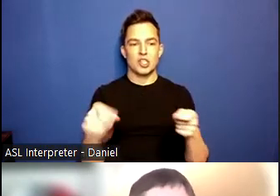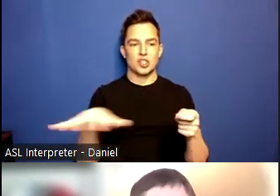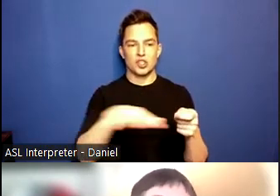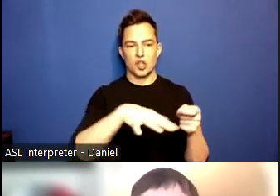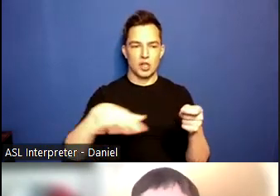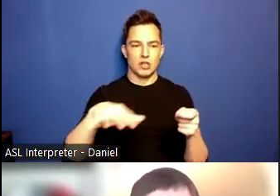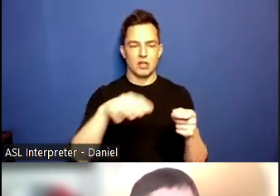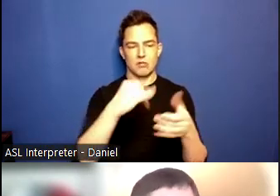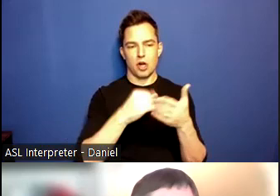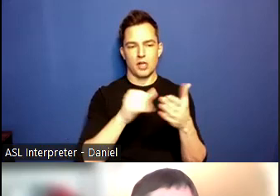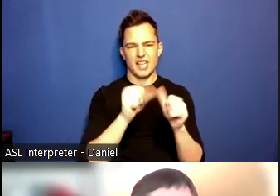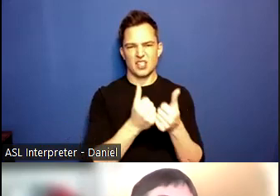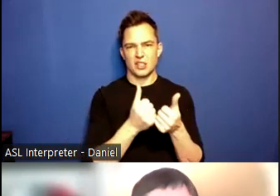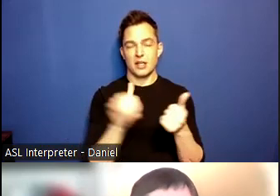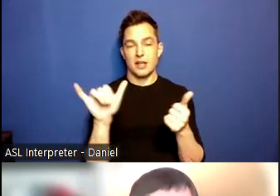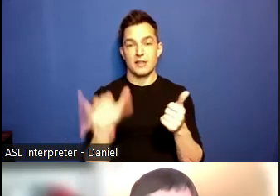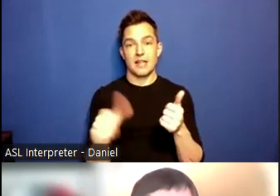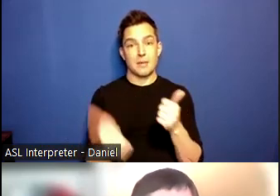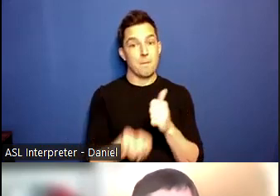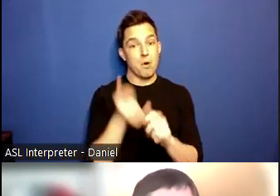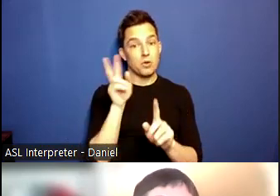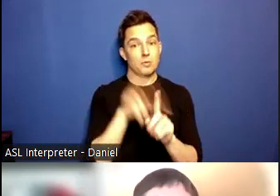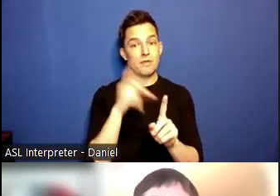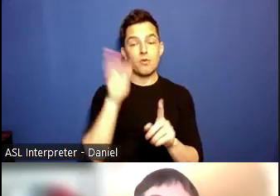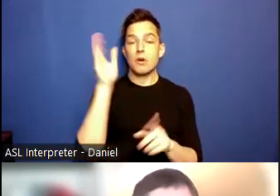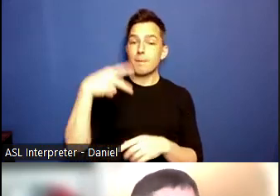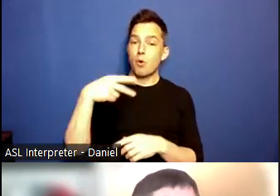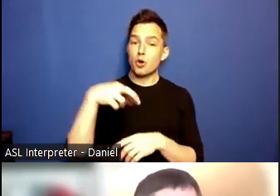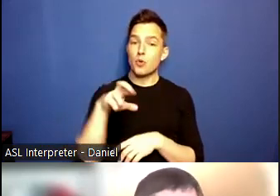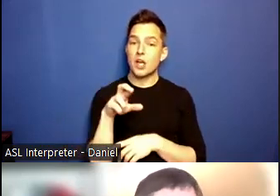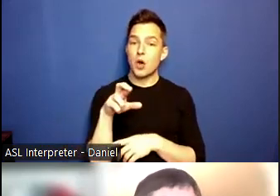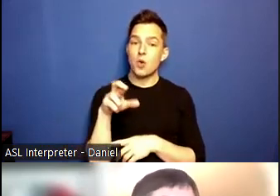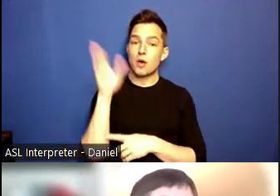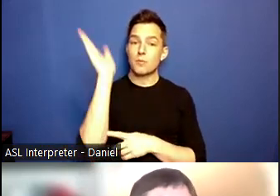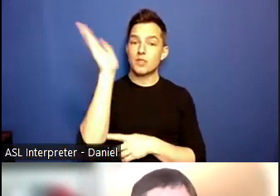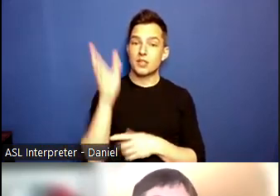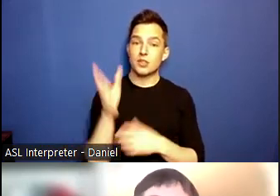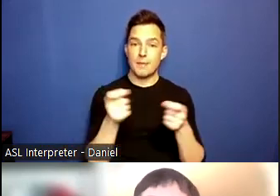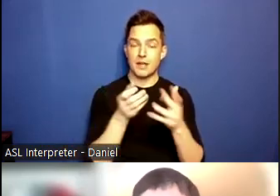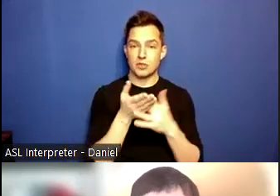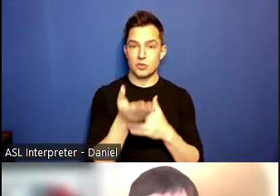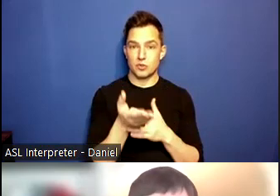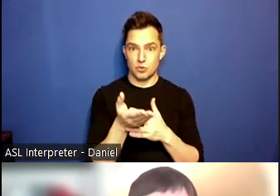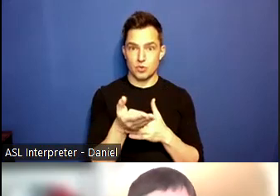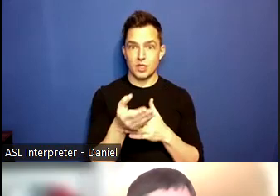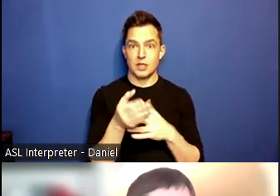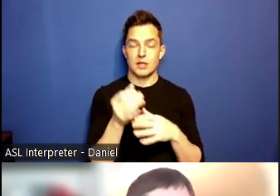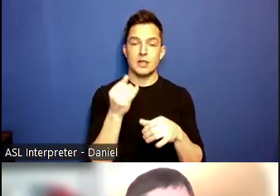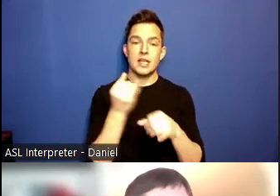that point is most applicable for Puerto Rican presenters who are managed through the Institute of Puerto Rican